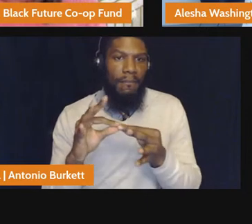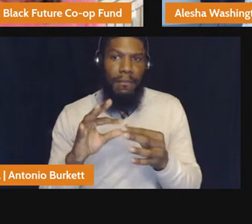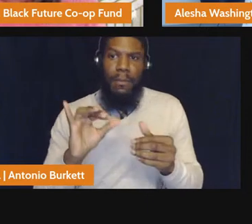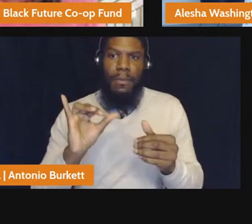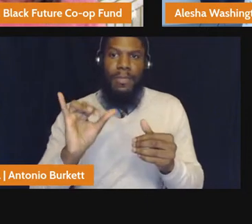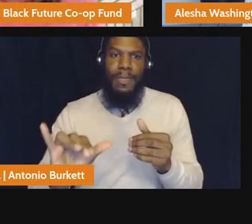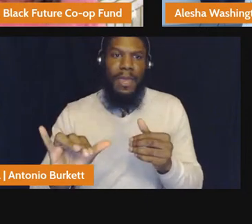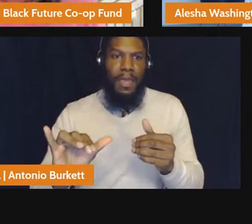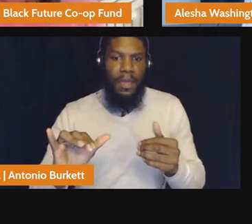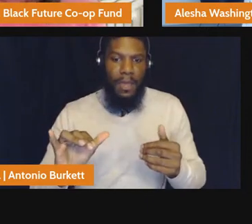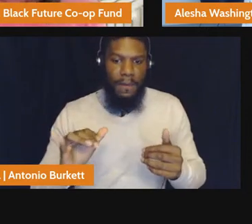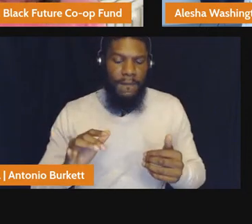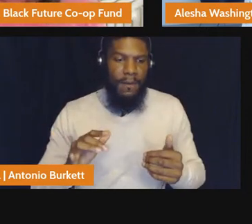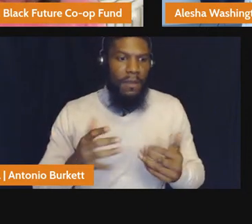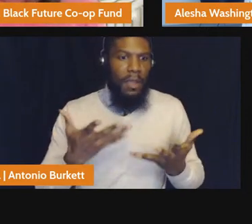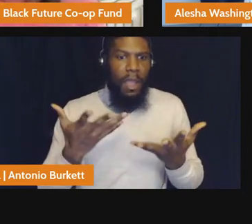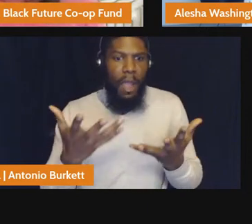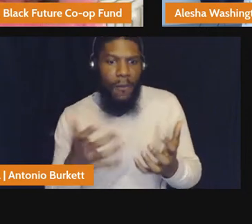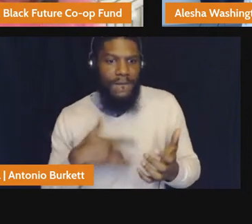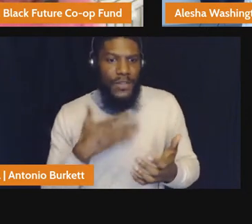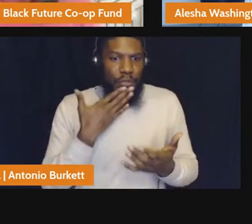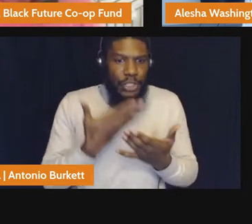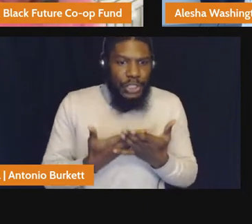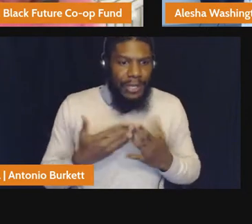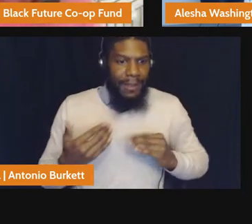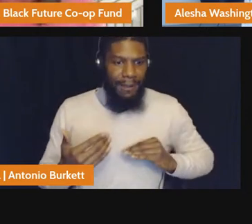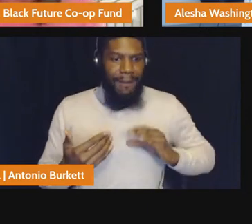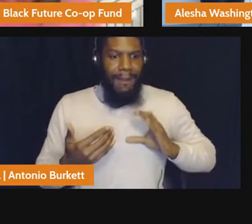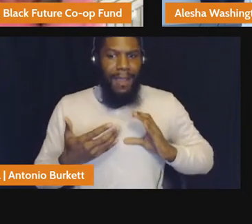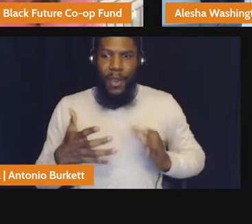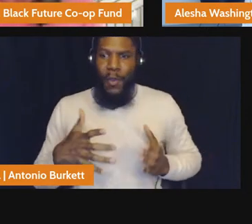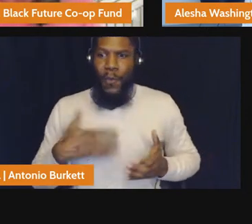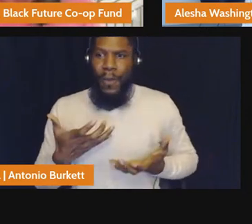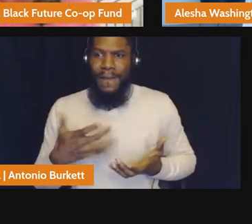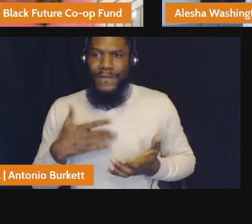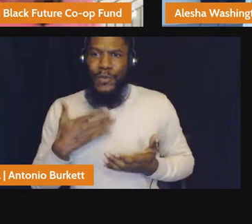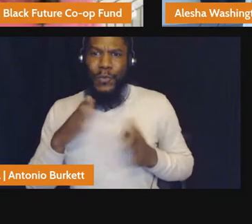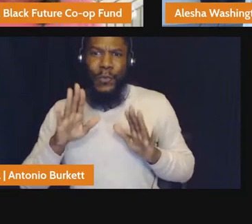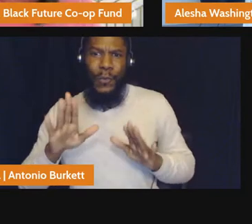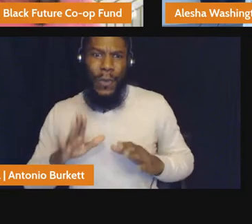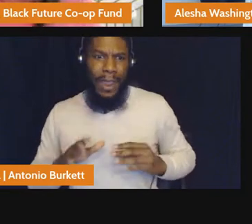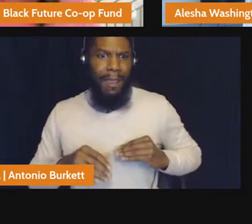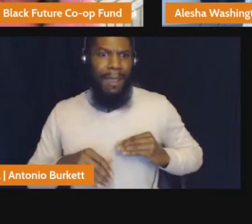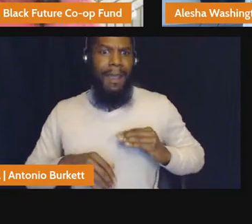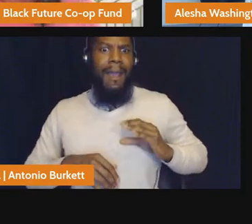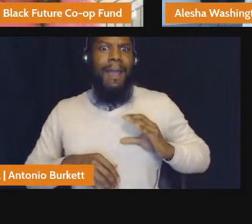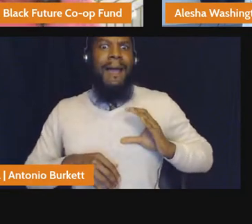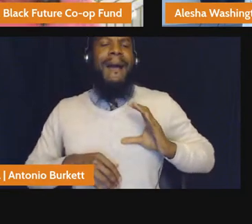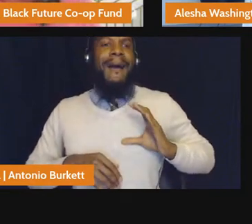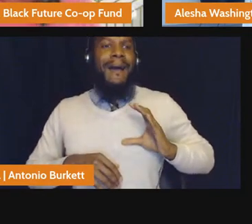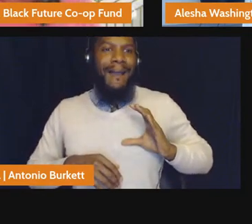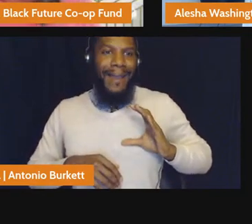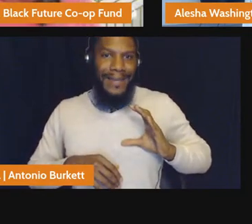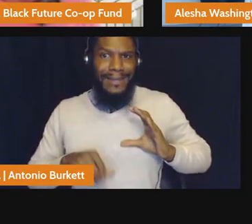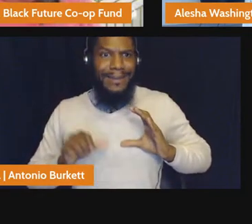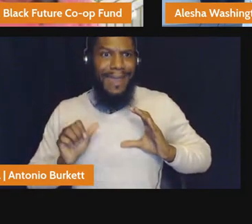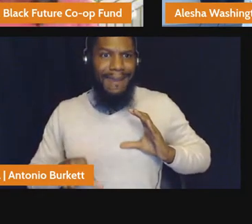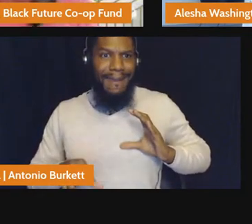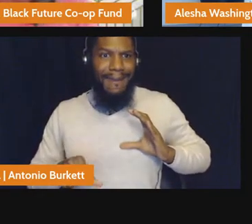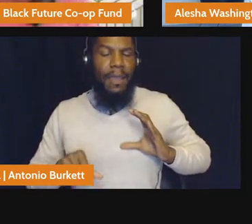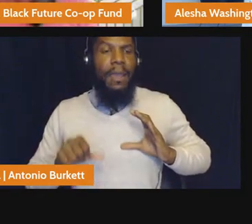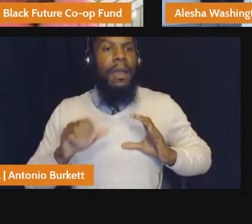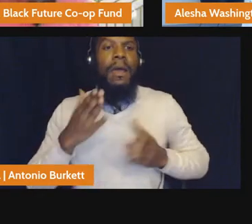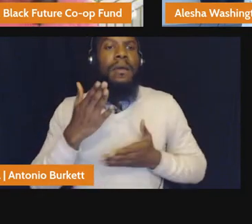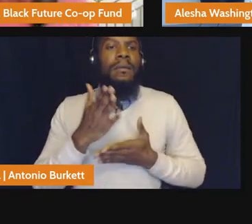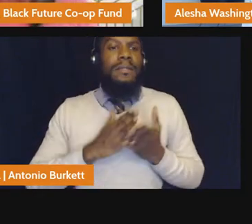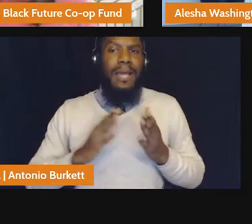feeling great and taking care of ourselves. And I know, because I have many colleagues in philanthropy who may not be sitting in positions of power, but who